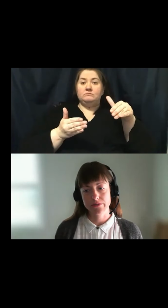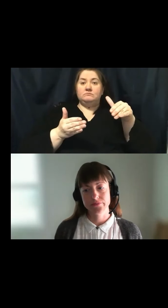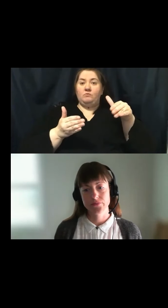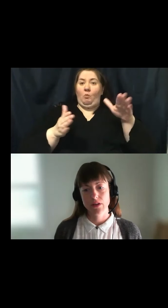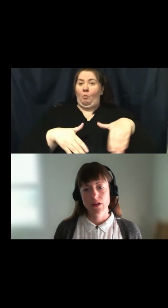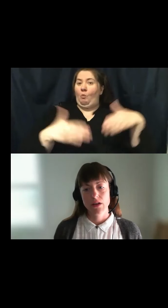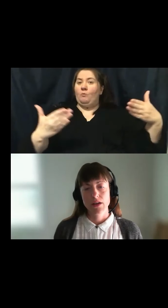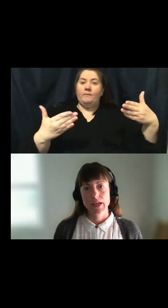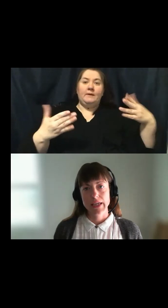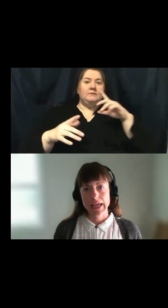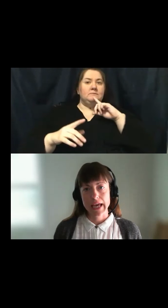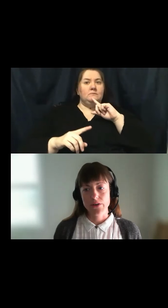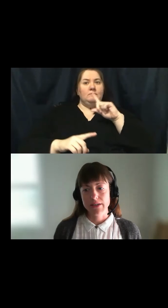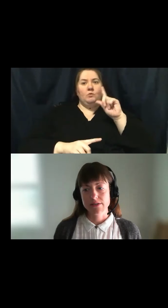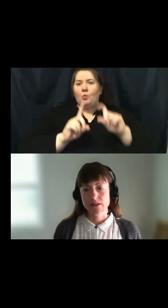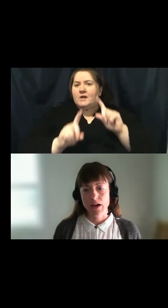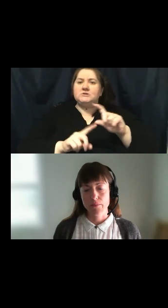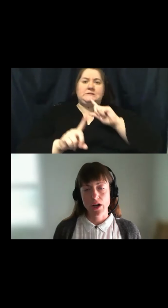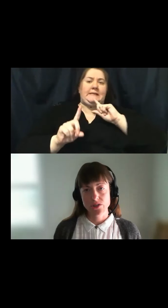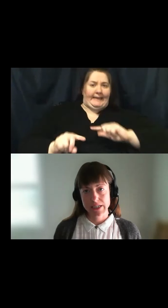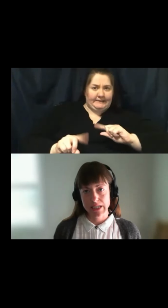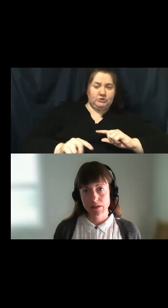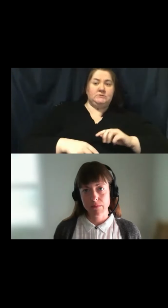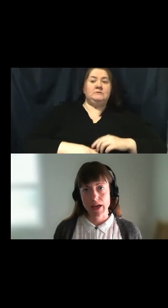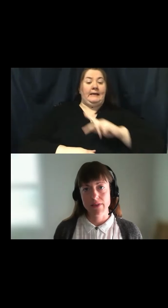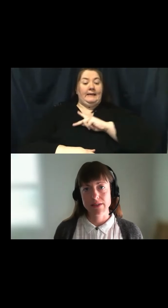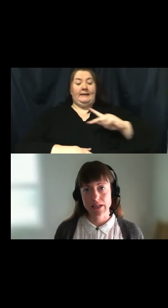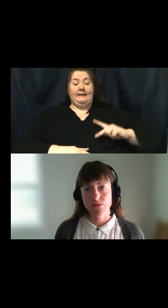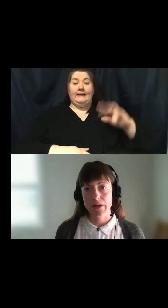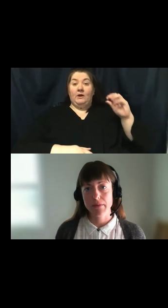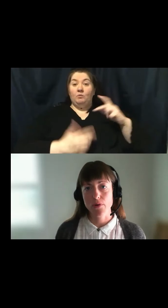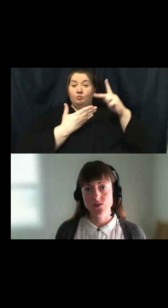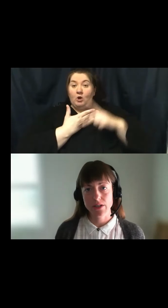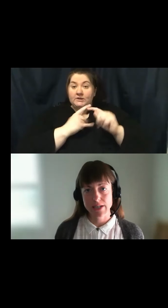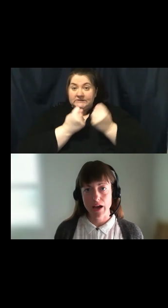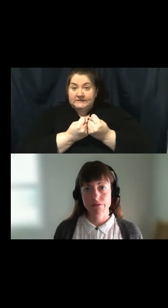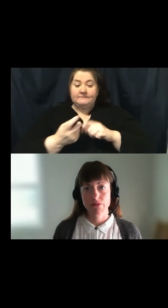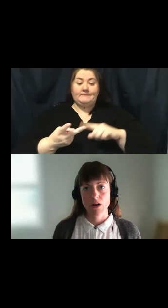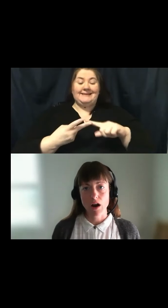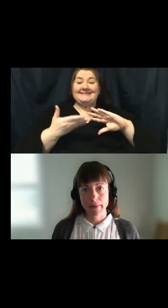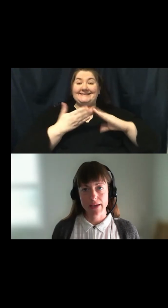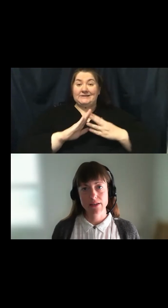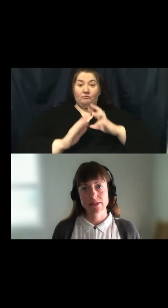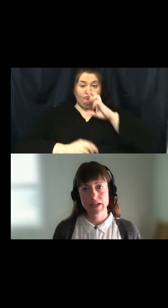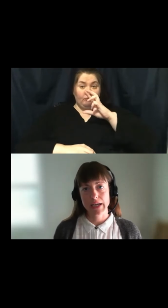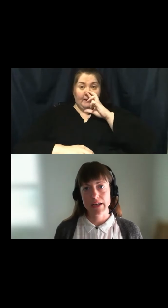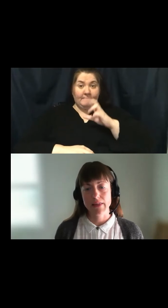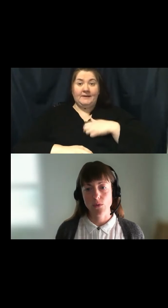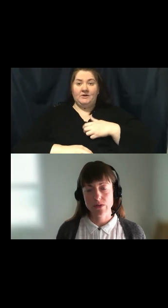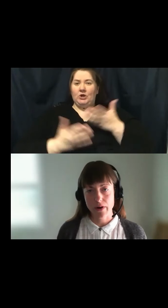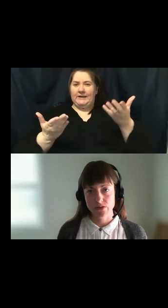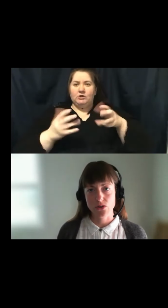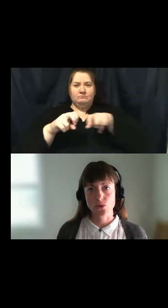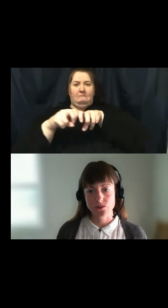session. King County's project team and the City of Redmond project staff are panelists tonight, and